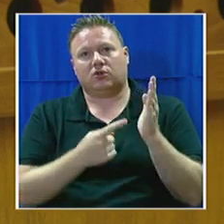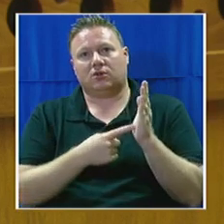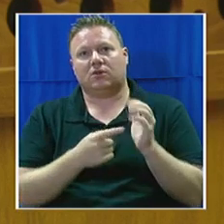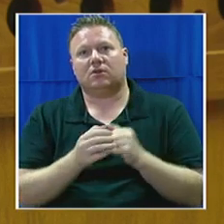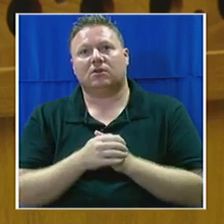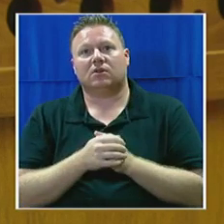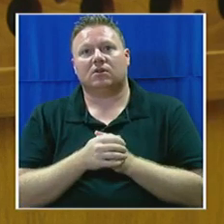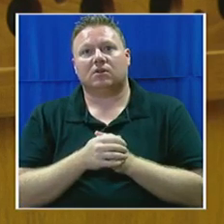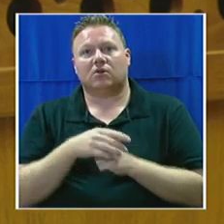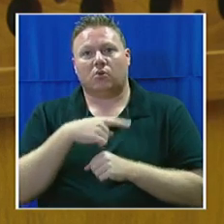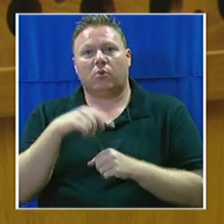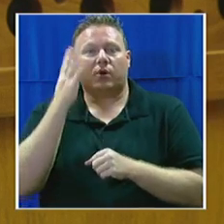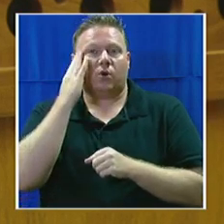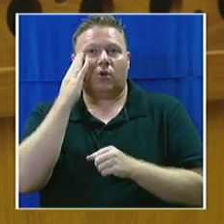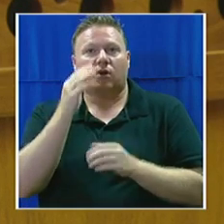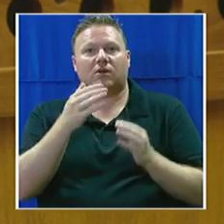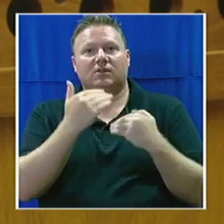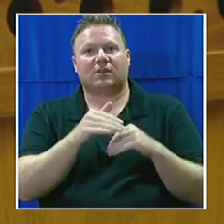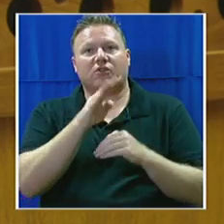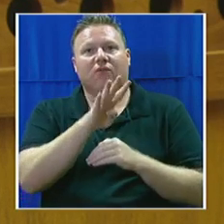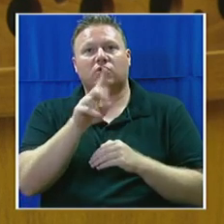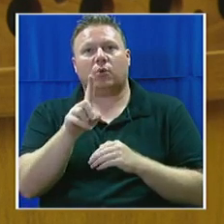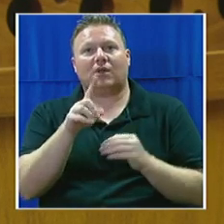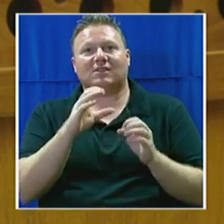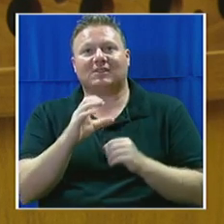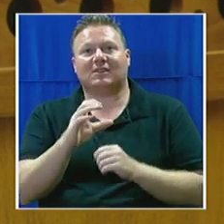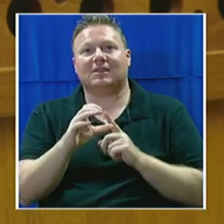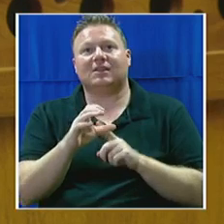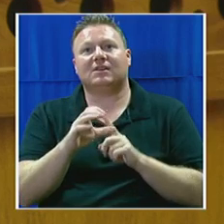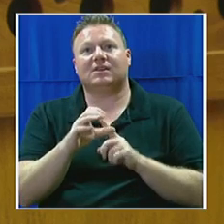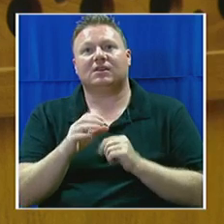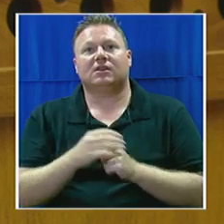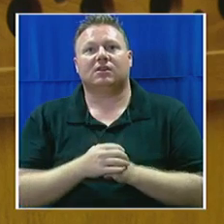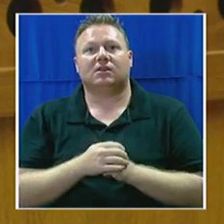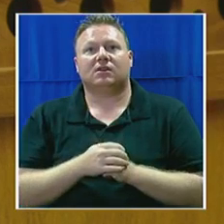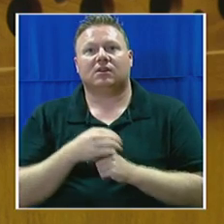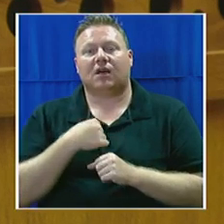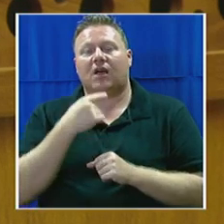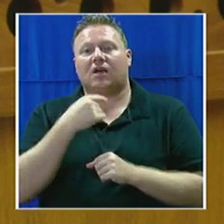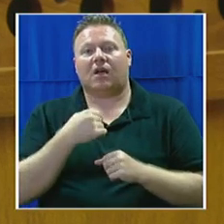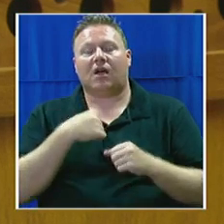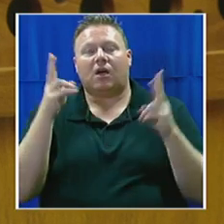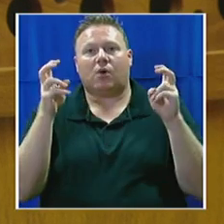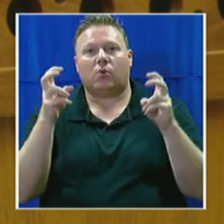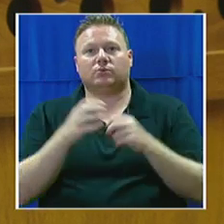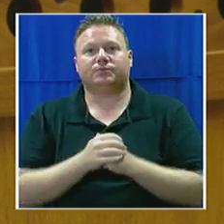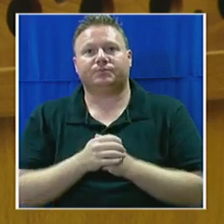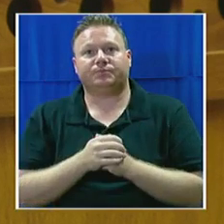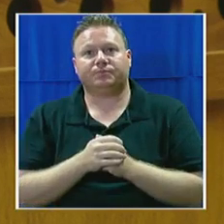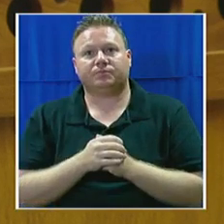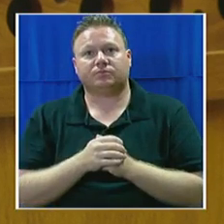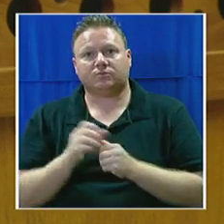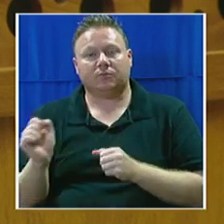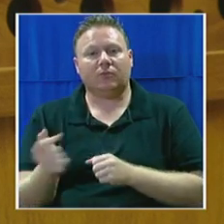We acknowledge Section 41C, which says, I quote,